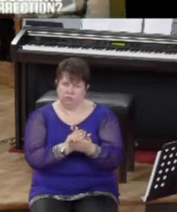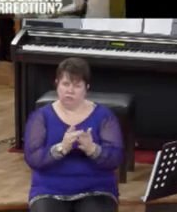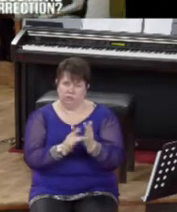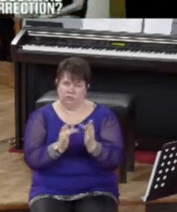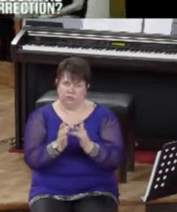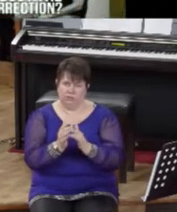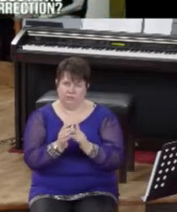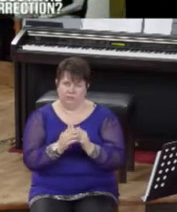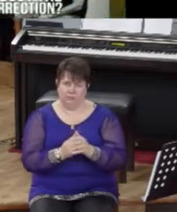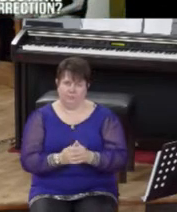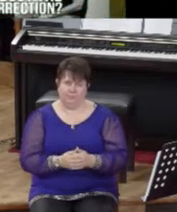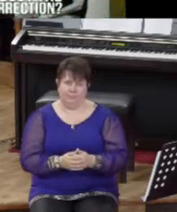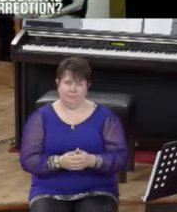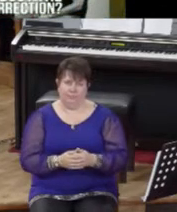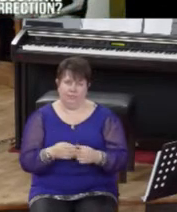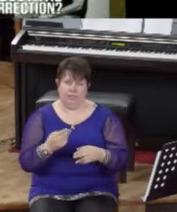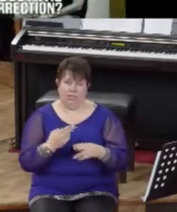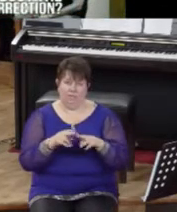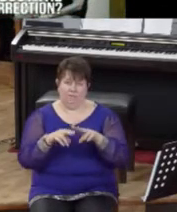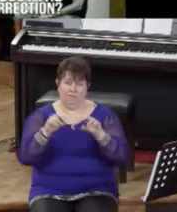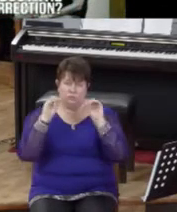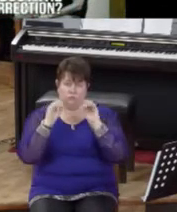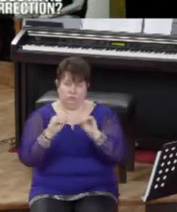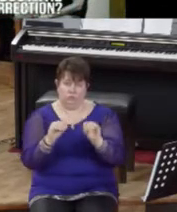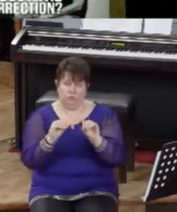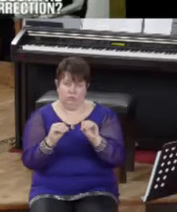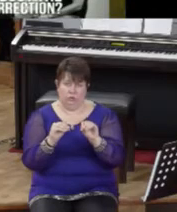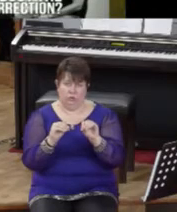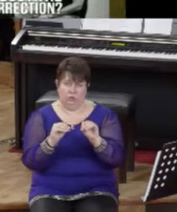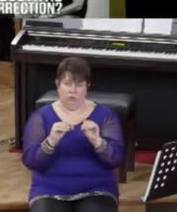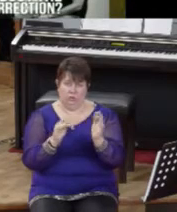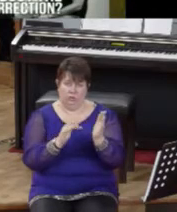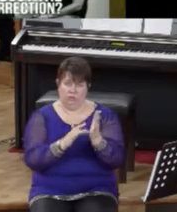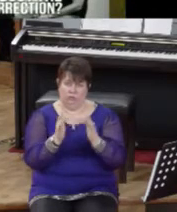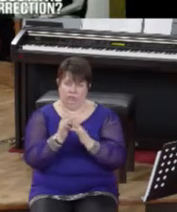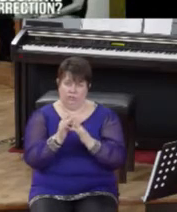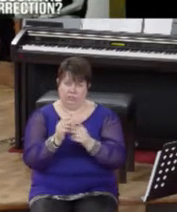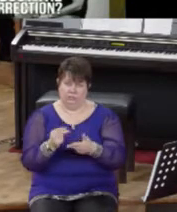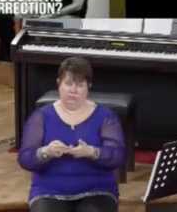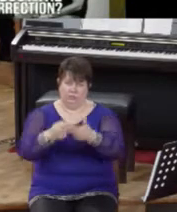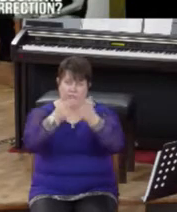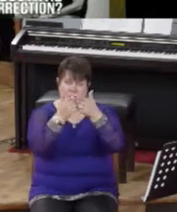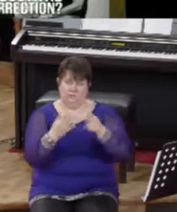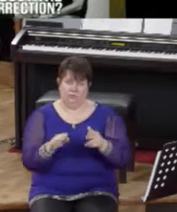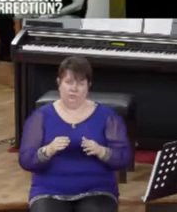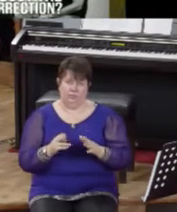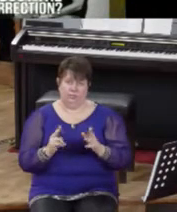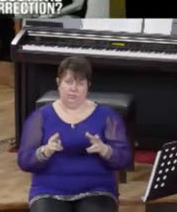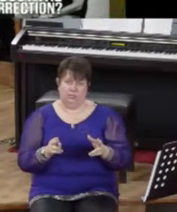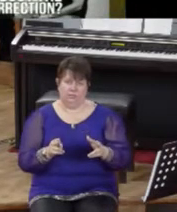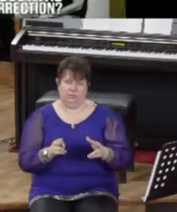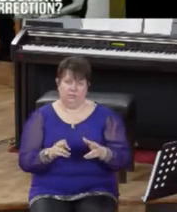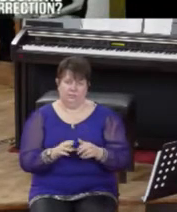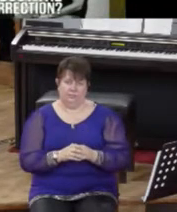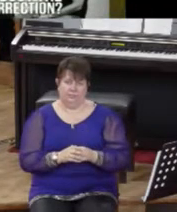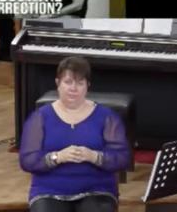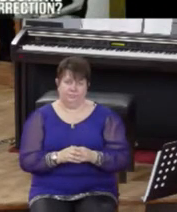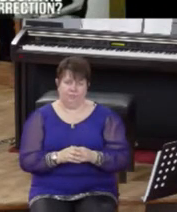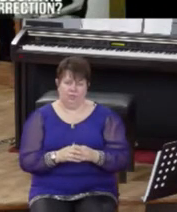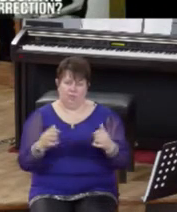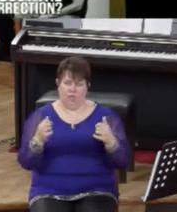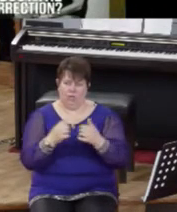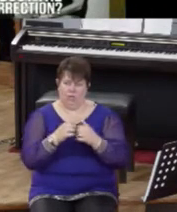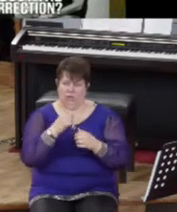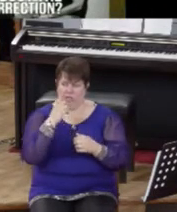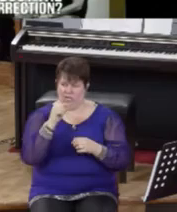He says, if it is preached, in verse 12, that Christ has been raised from the dead, how can some of you